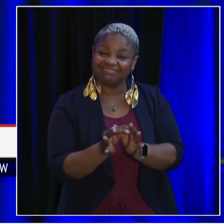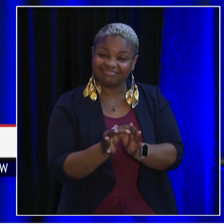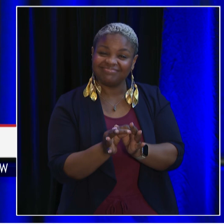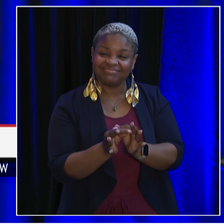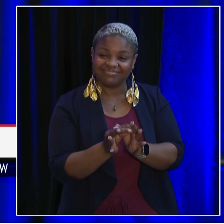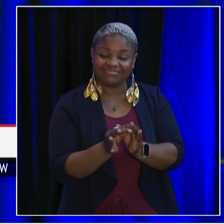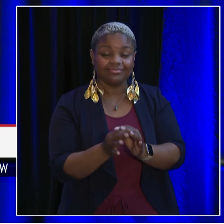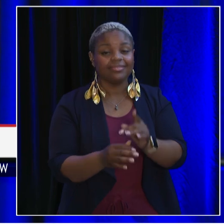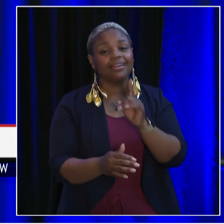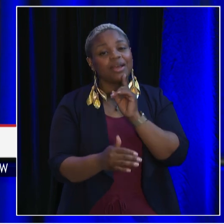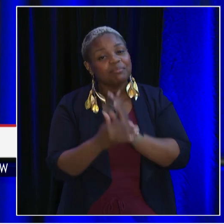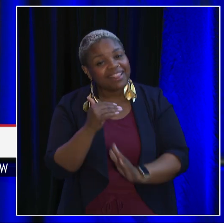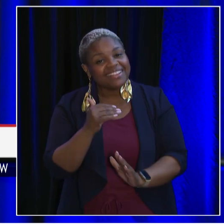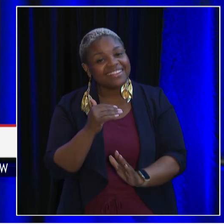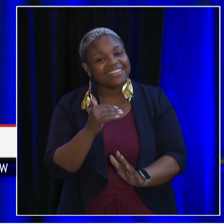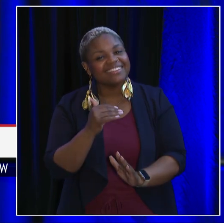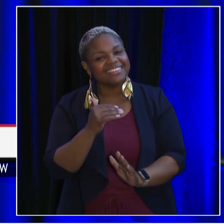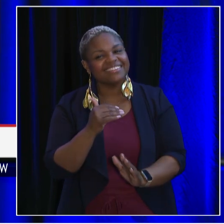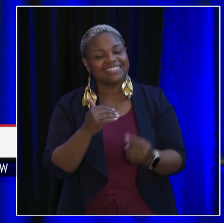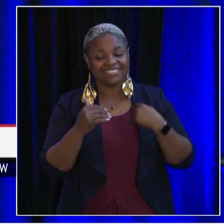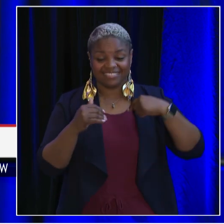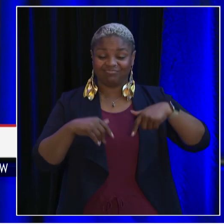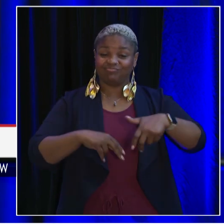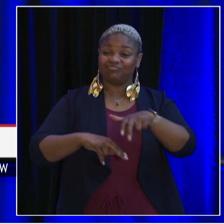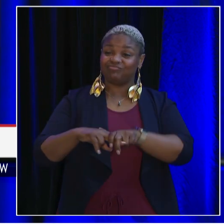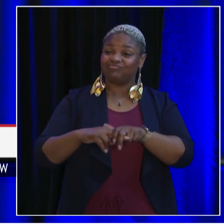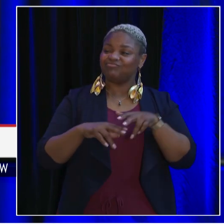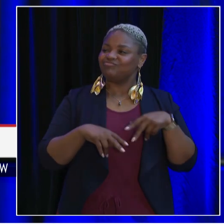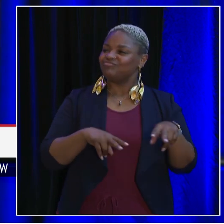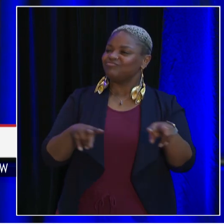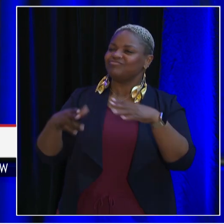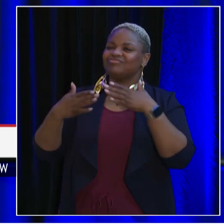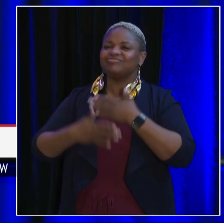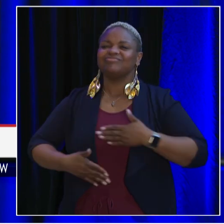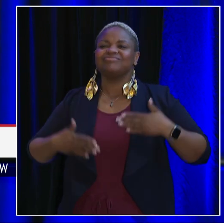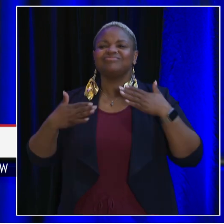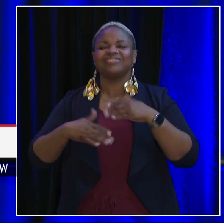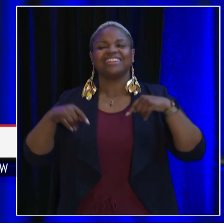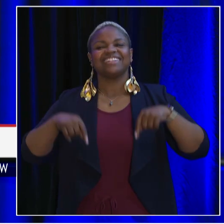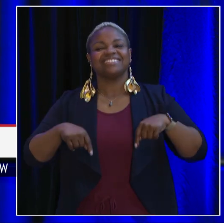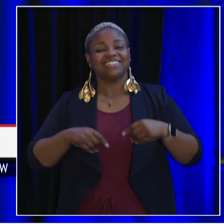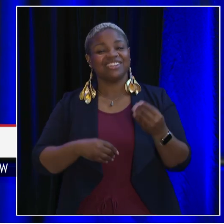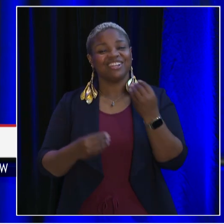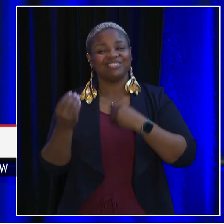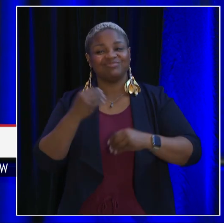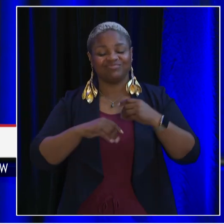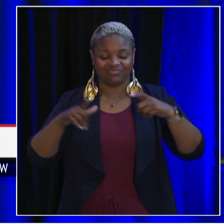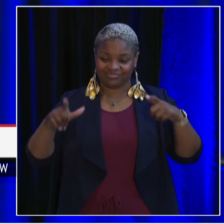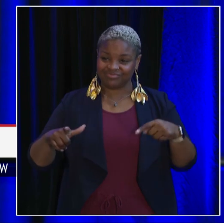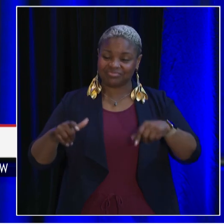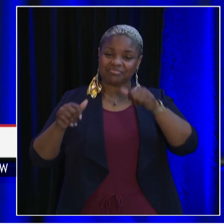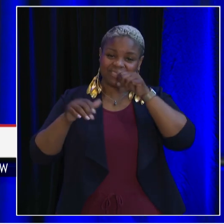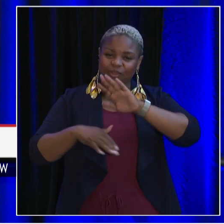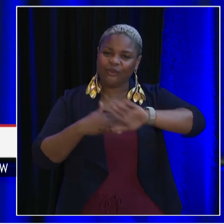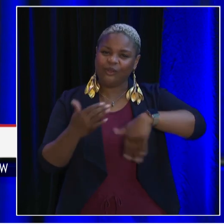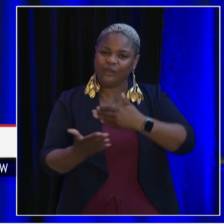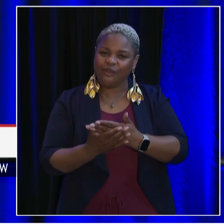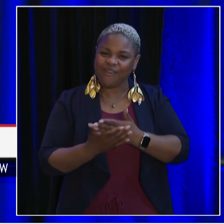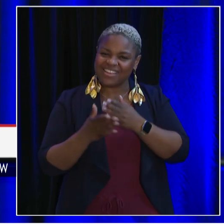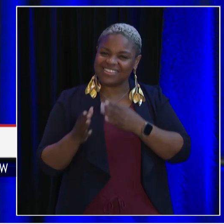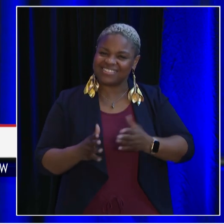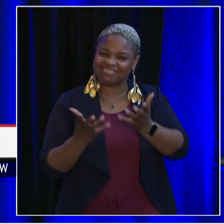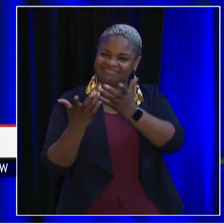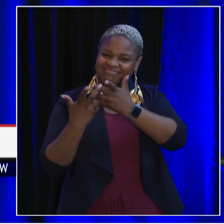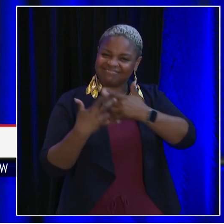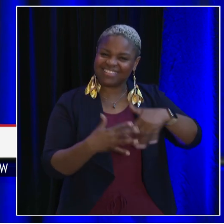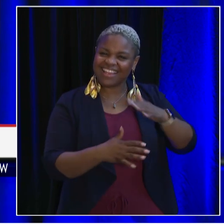humility as we sit and join in this meal. Bless all that has been prepared, the hands that